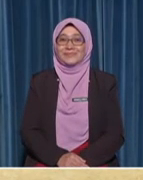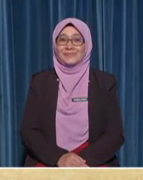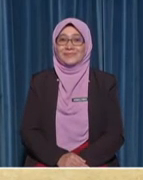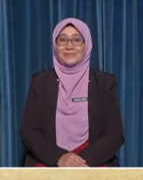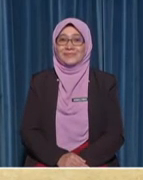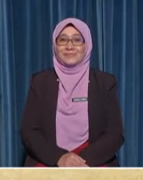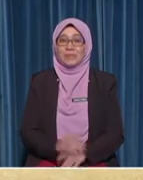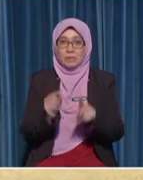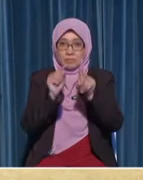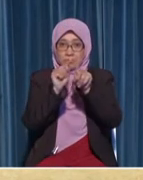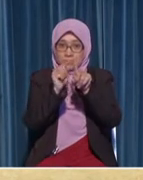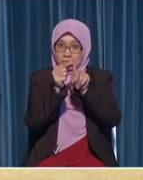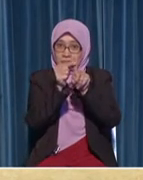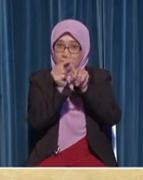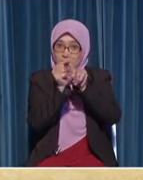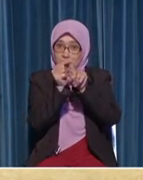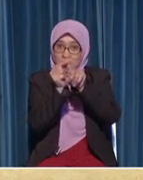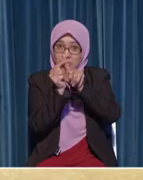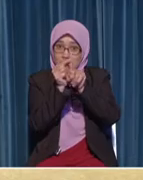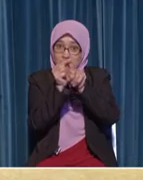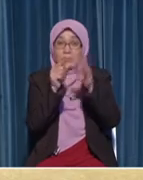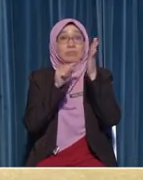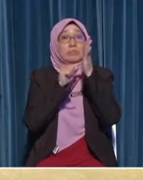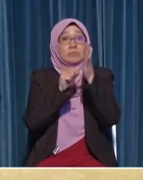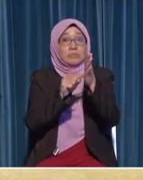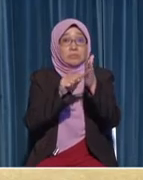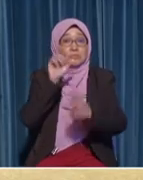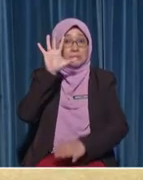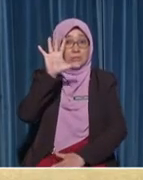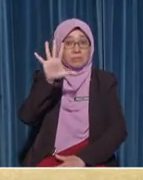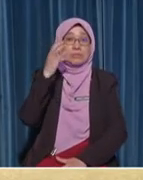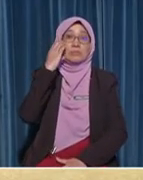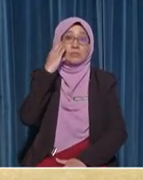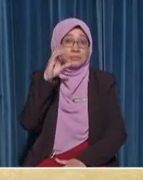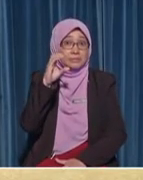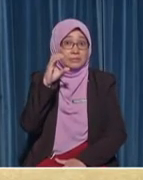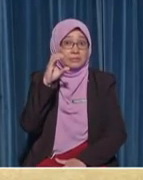The needle is pointing at 500.